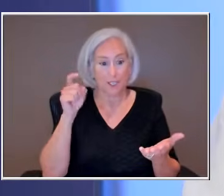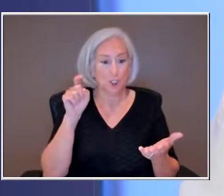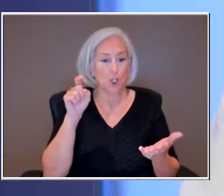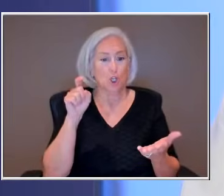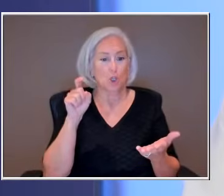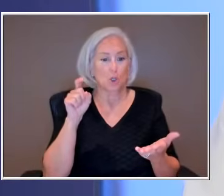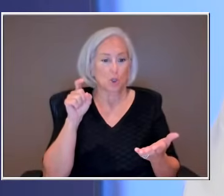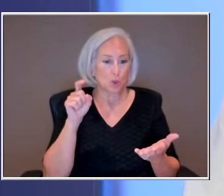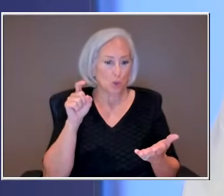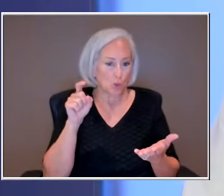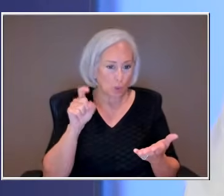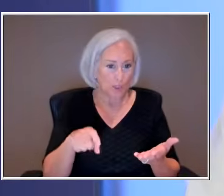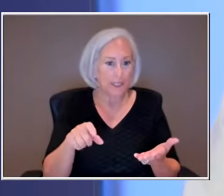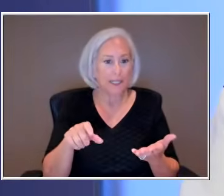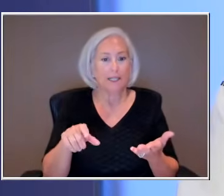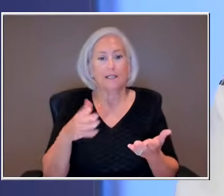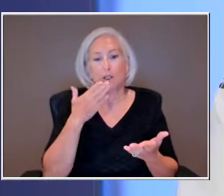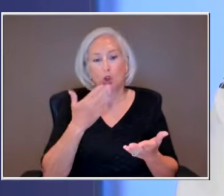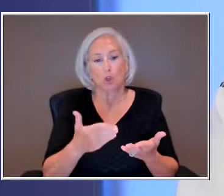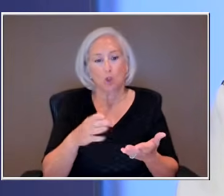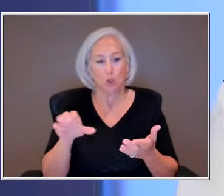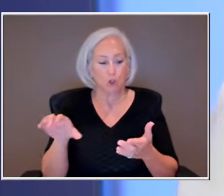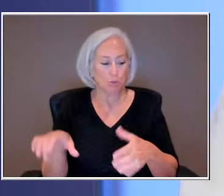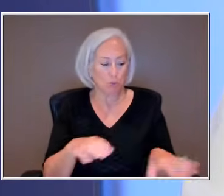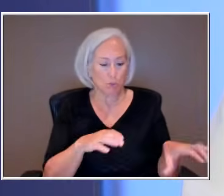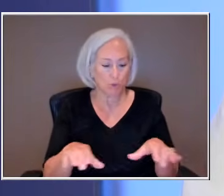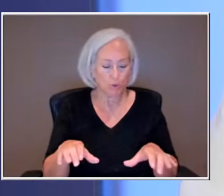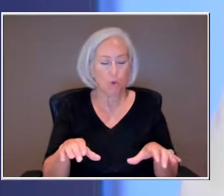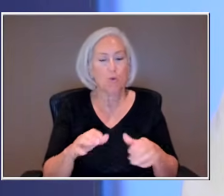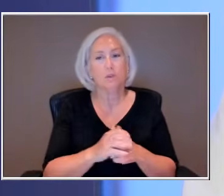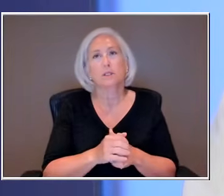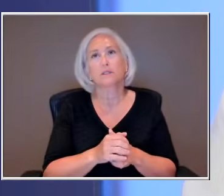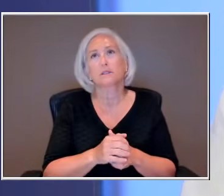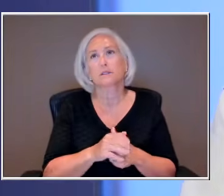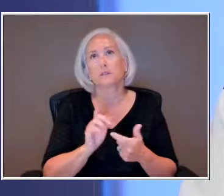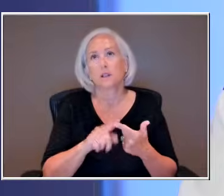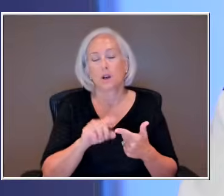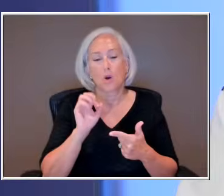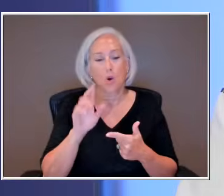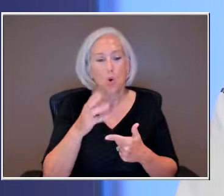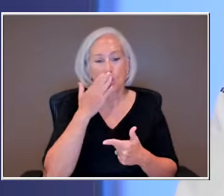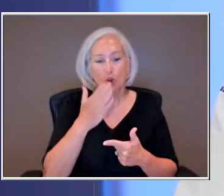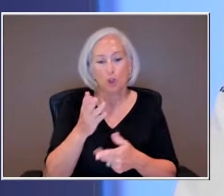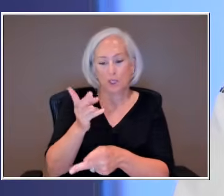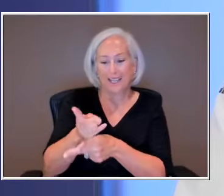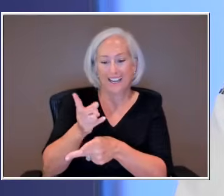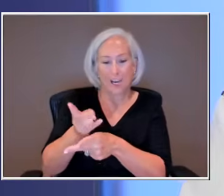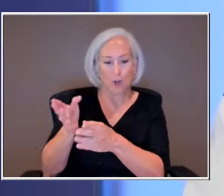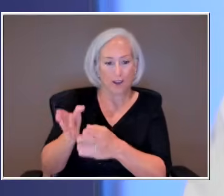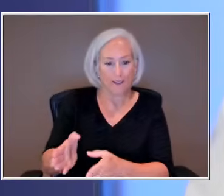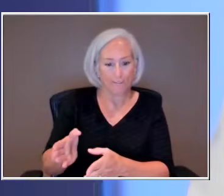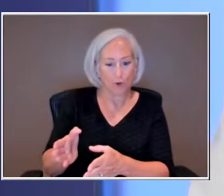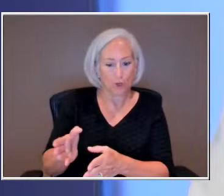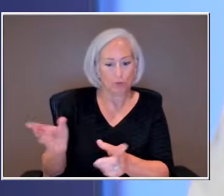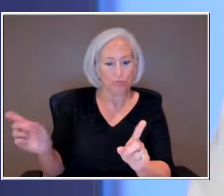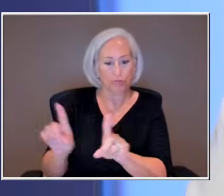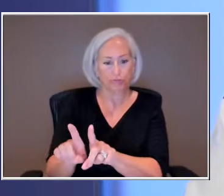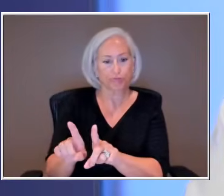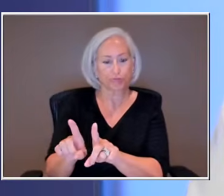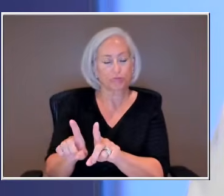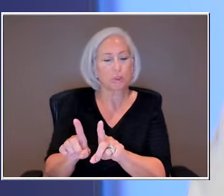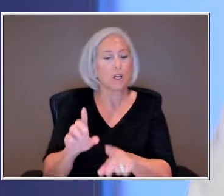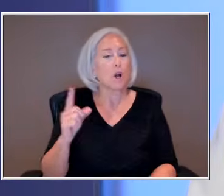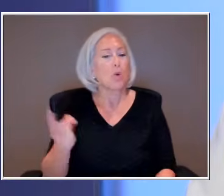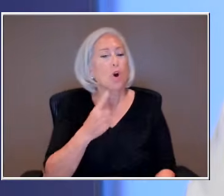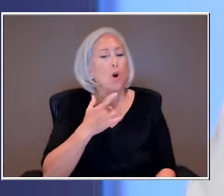good performance status, have a caregiver. I think initially we were always worried about the type of side effects that these patients with CAR